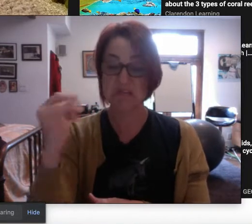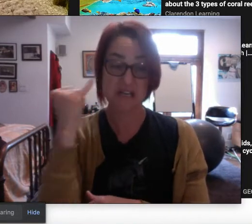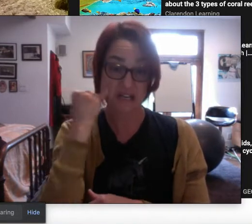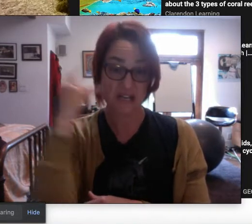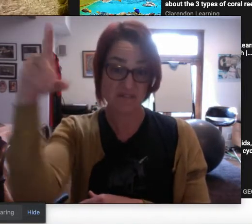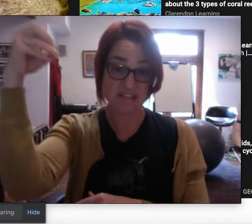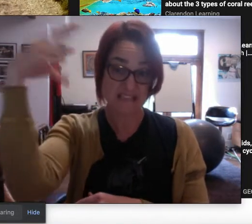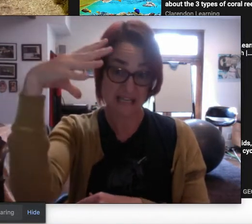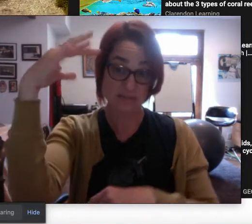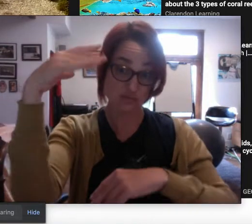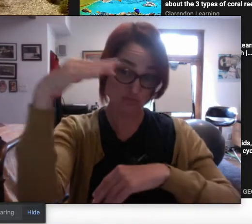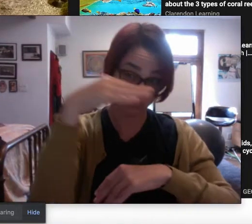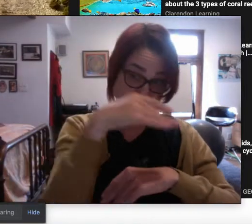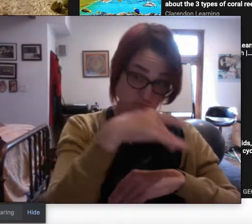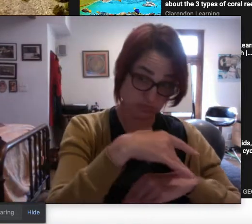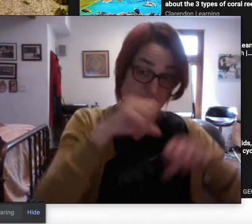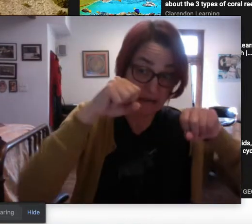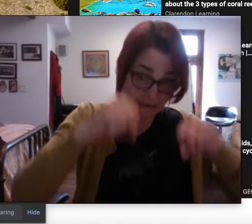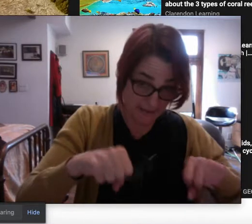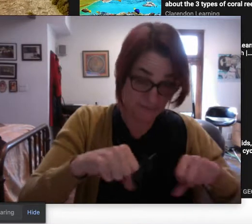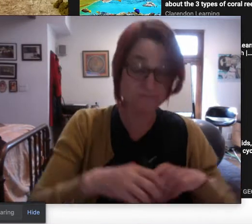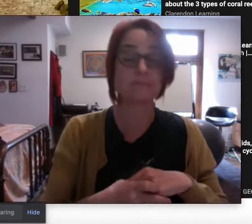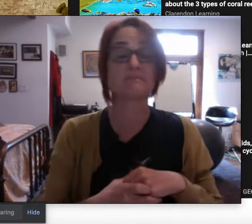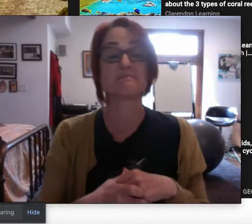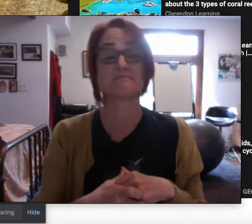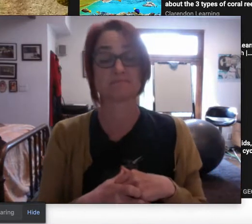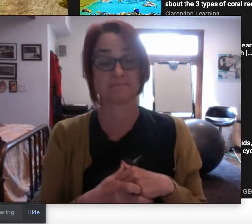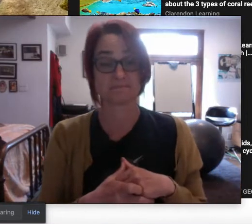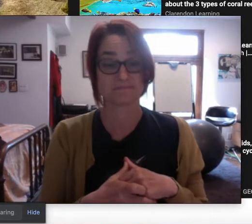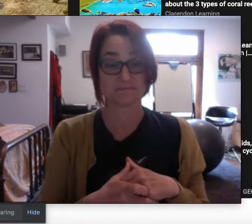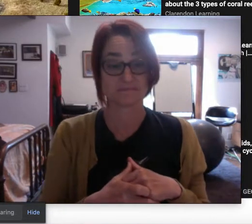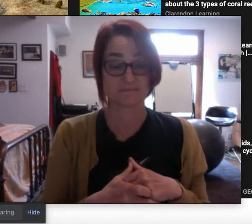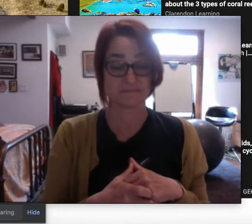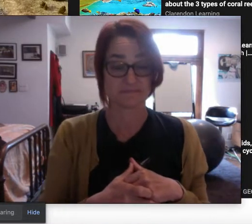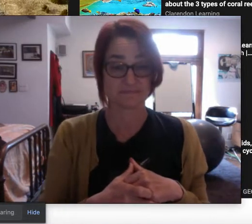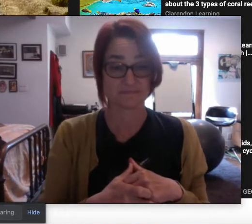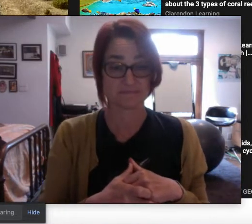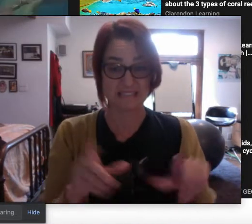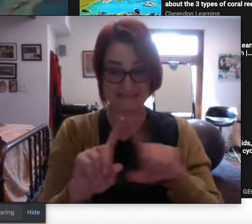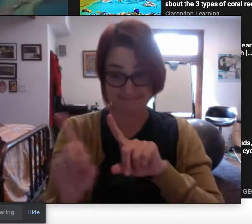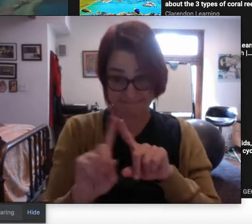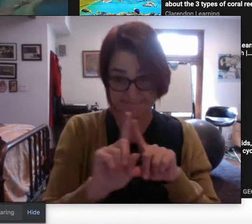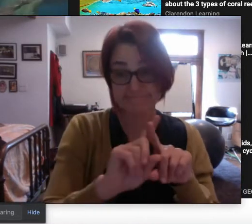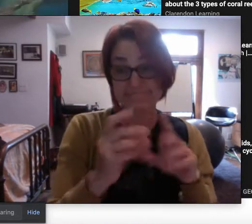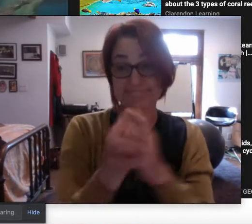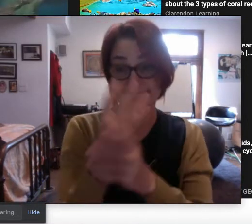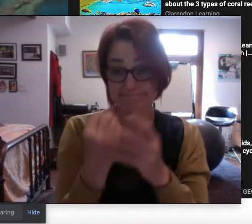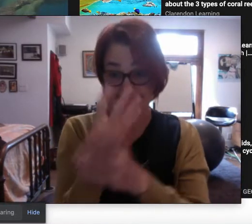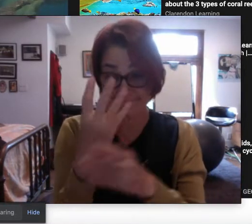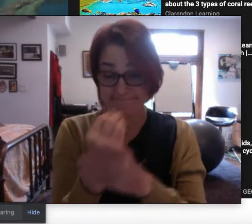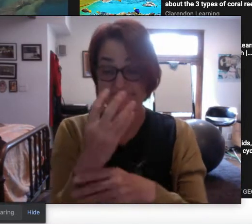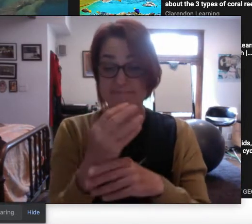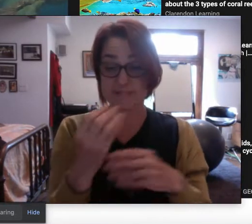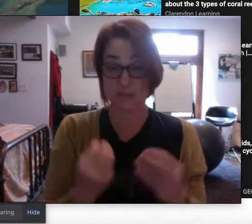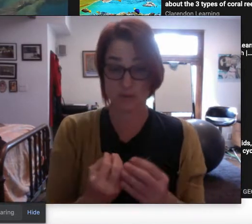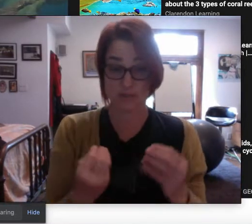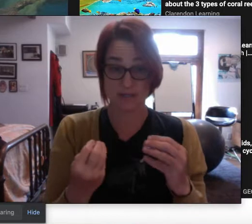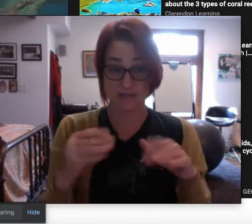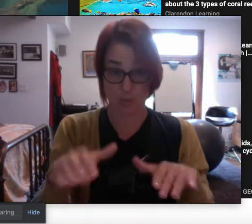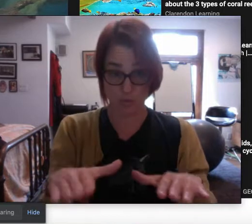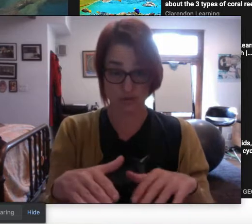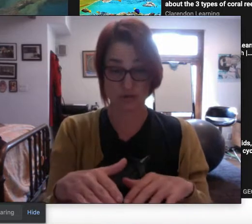Seaweed is the name for many different types of algae and plants that grow in the ocean. Seaweed is a type of algae